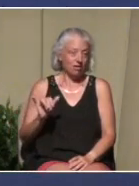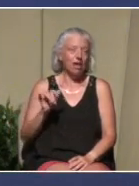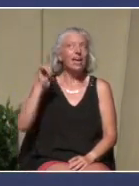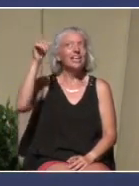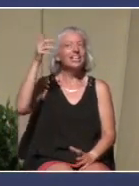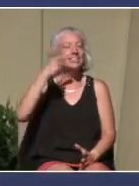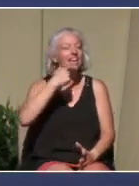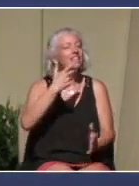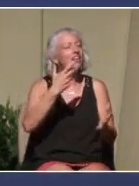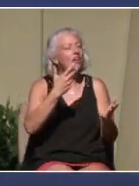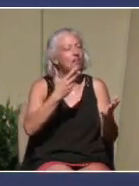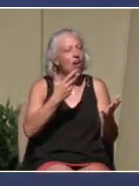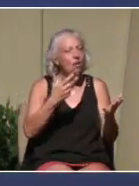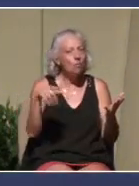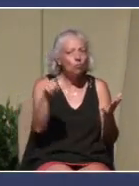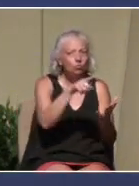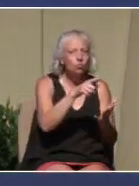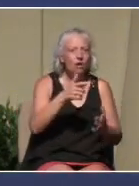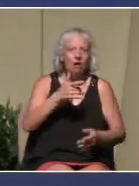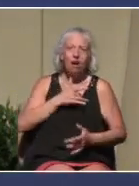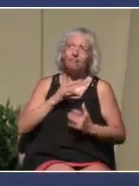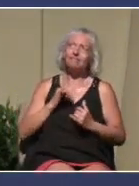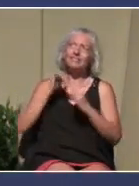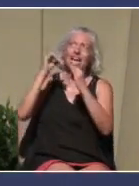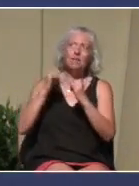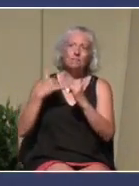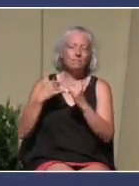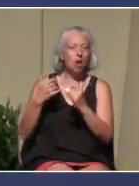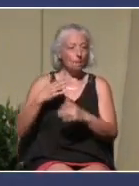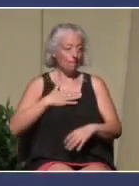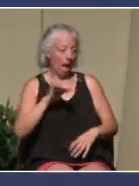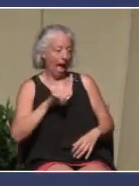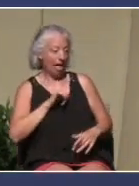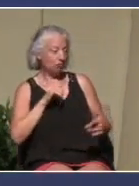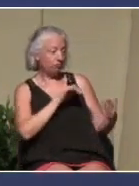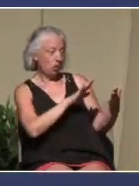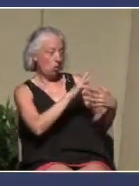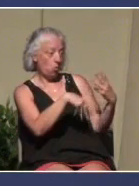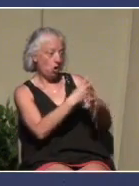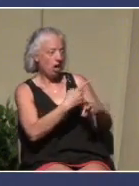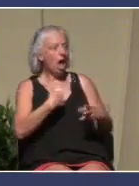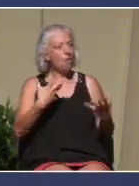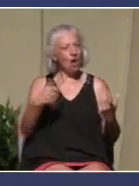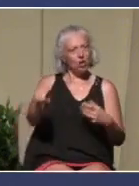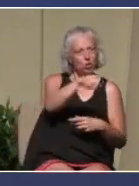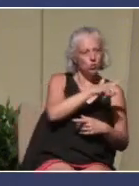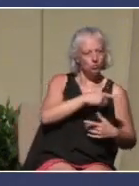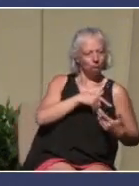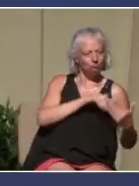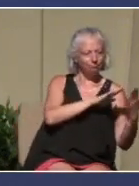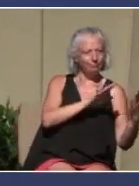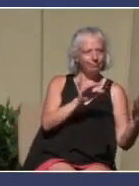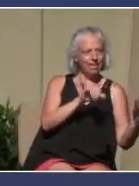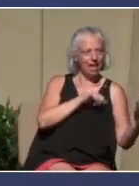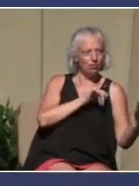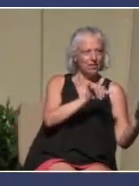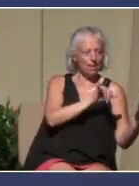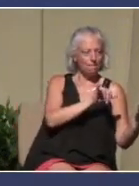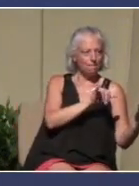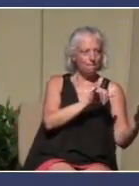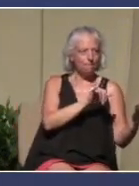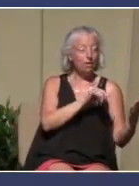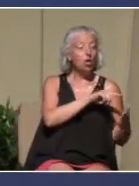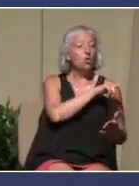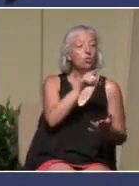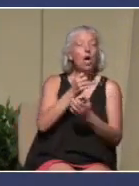heart. I just want you to be like me. I want you to have an attitude toward the world like I do. I want you to love mercy. Not just do mercy, I